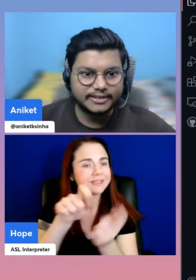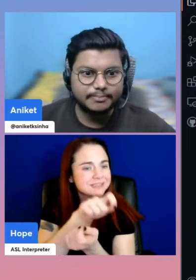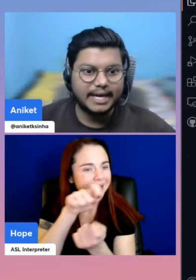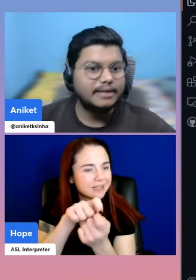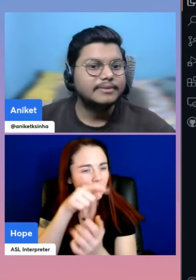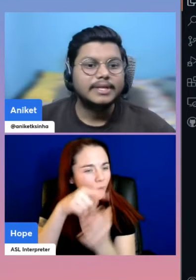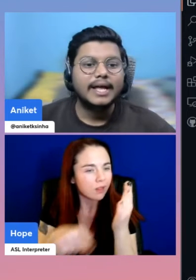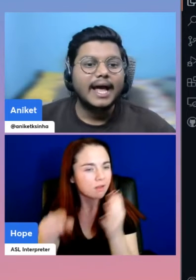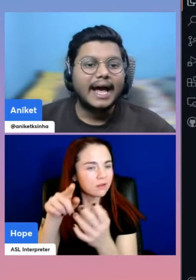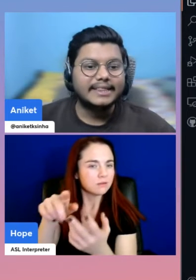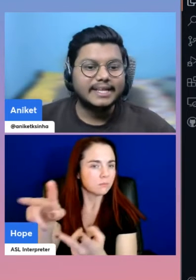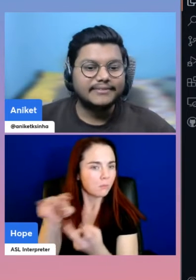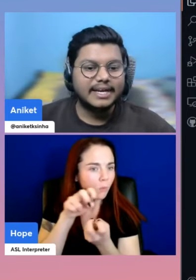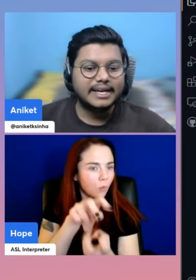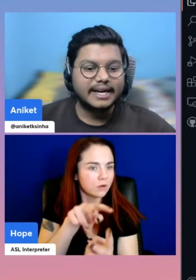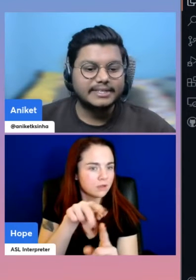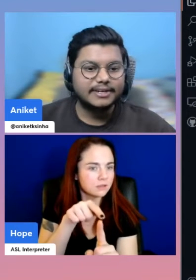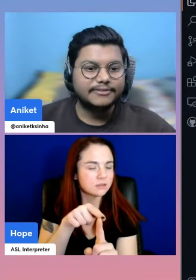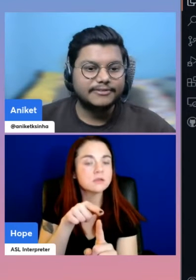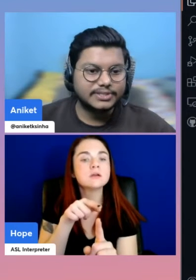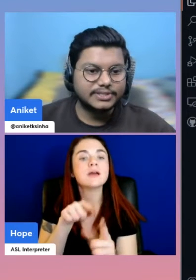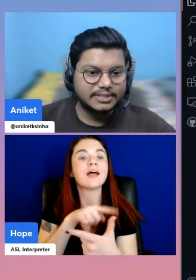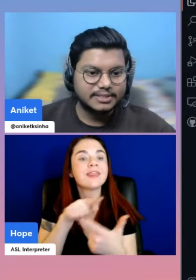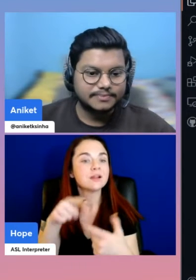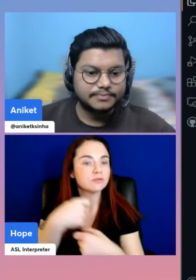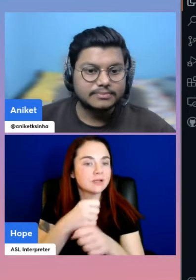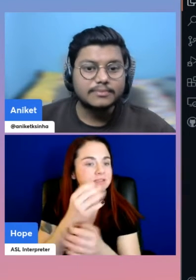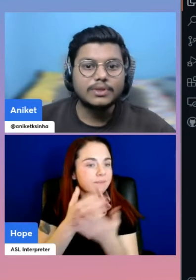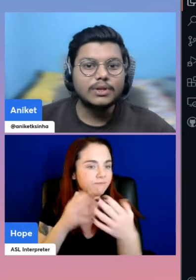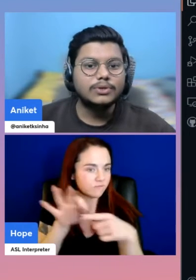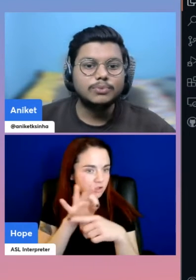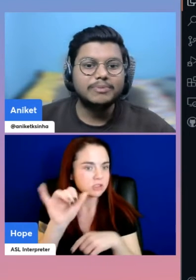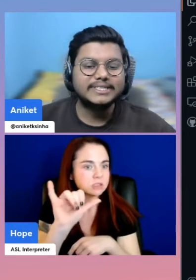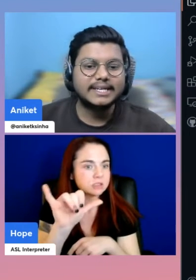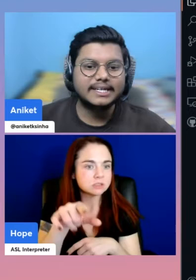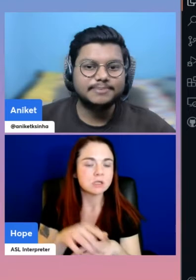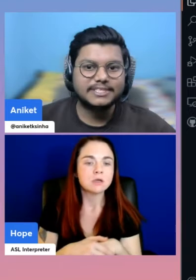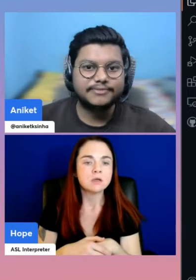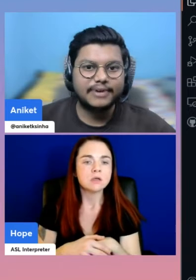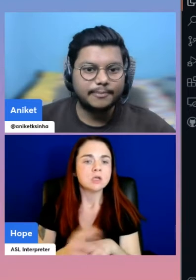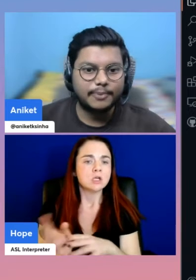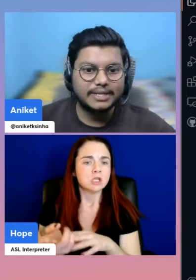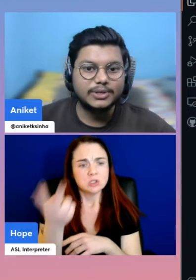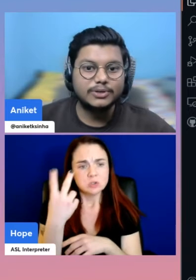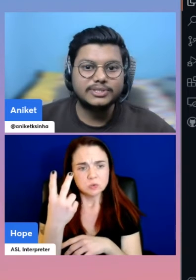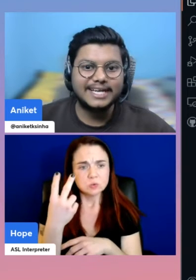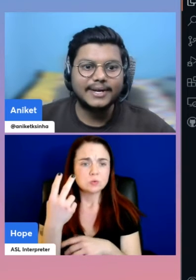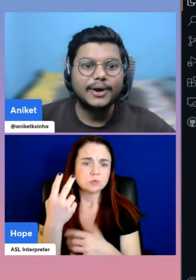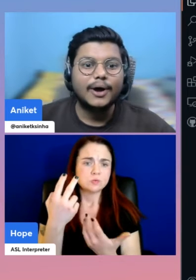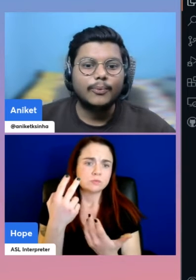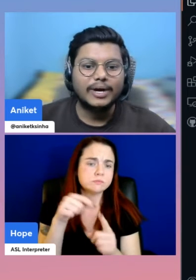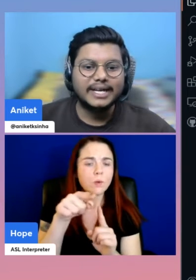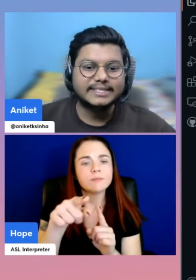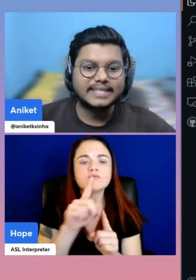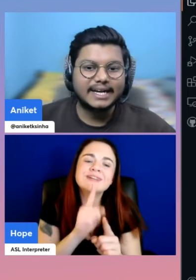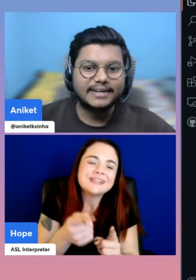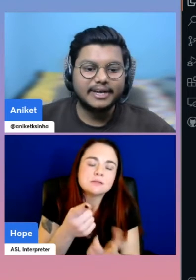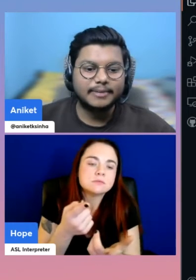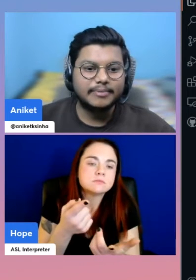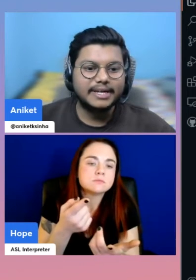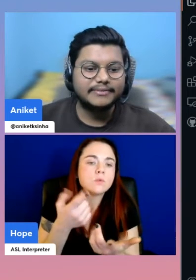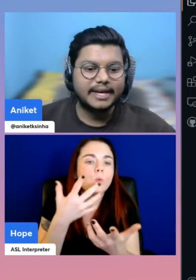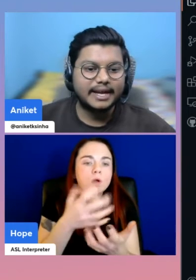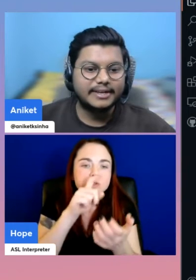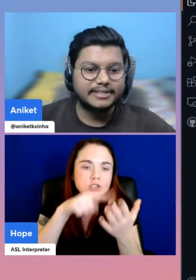from the TF plan, and then we are creating some functions to basically specify our policy or to check what exactly